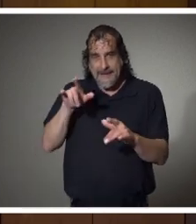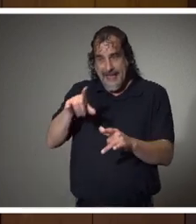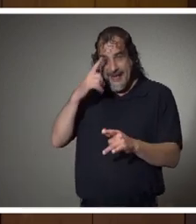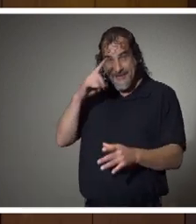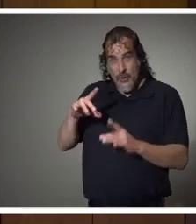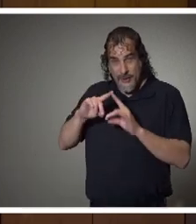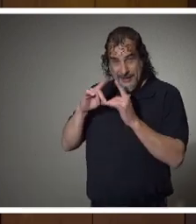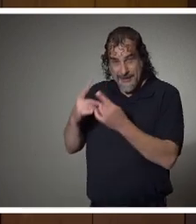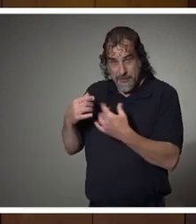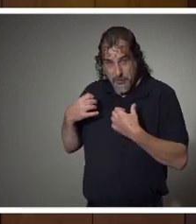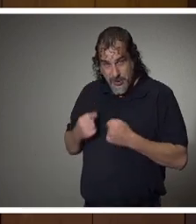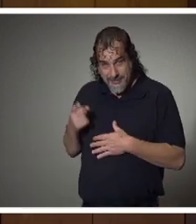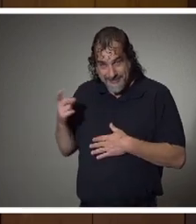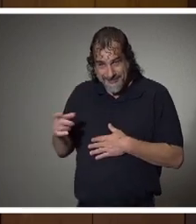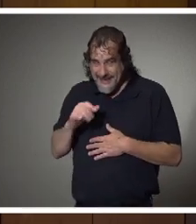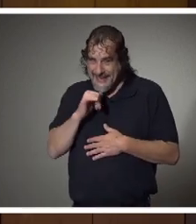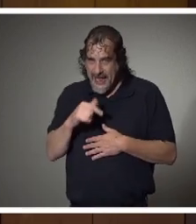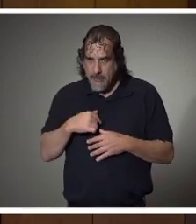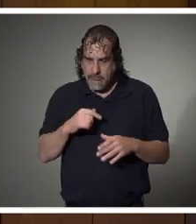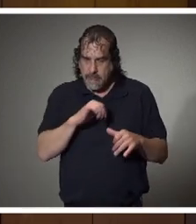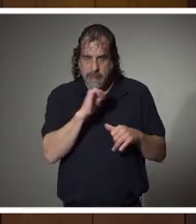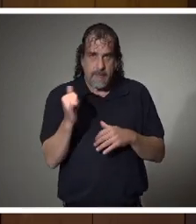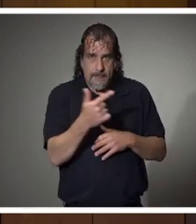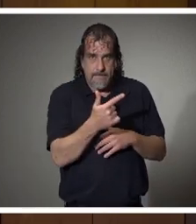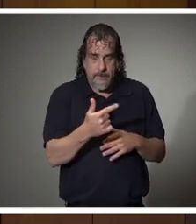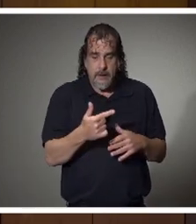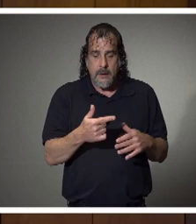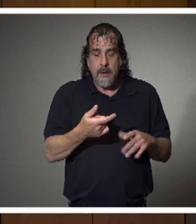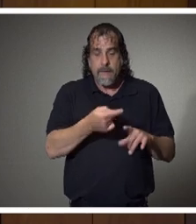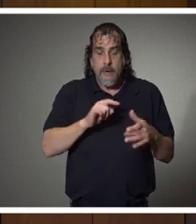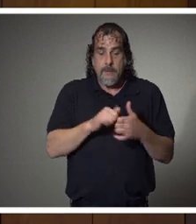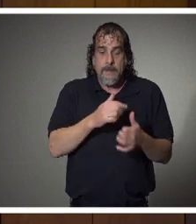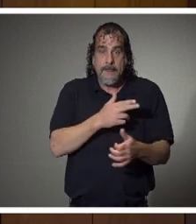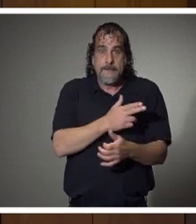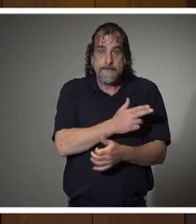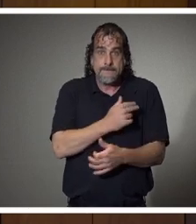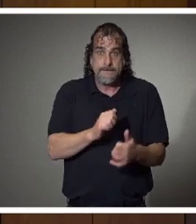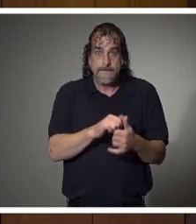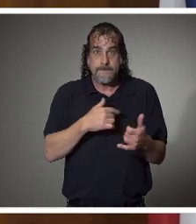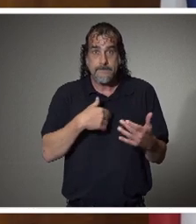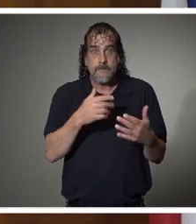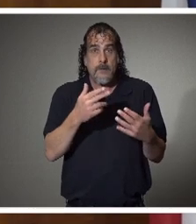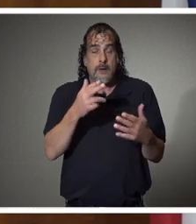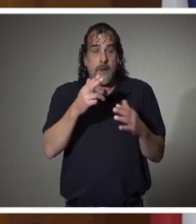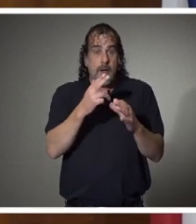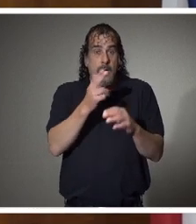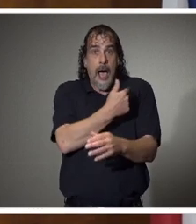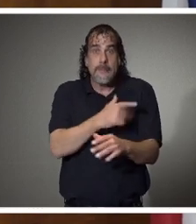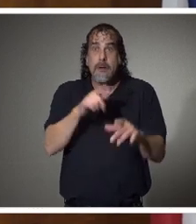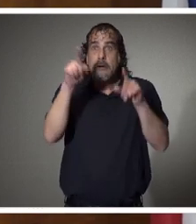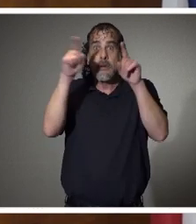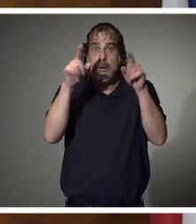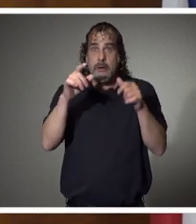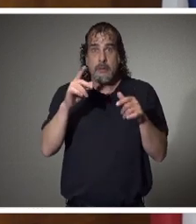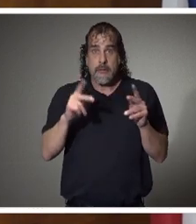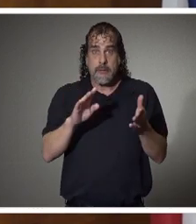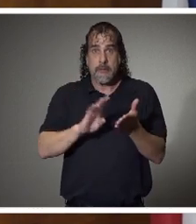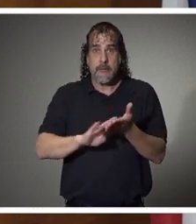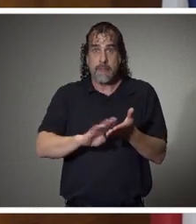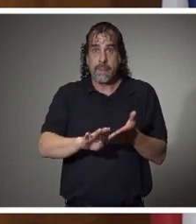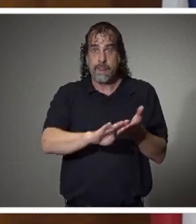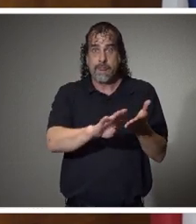for the industry, because what we're seeing from an industry standpoint, healthcare space, We're actually seeing layoffs, and